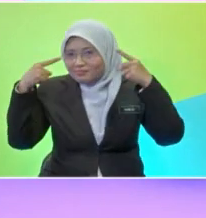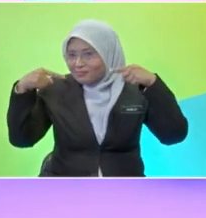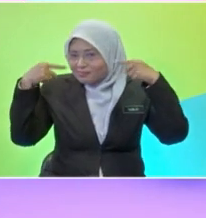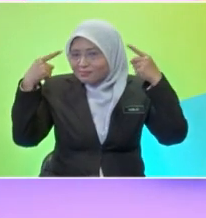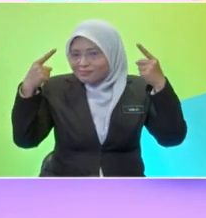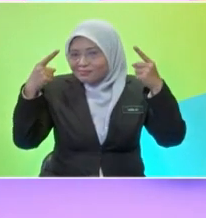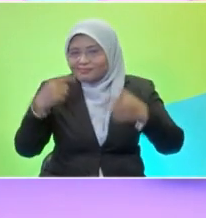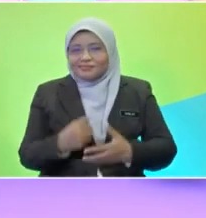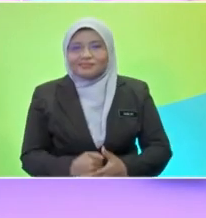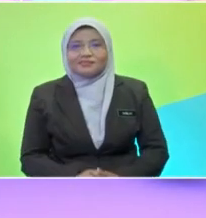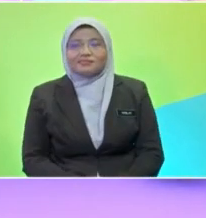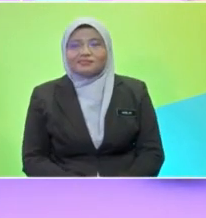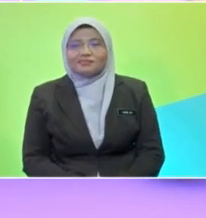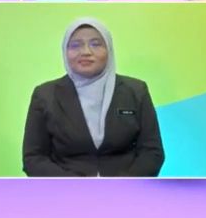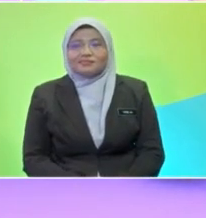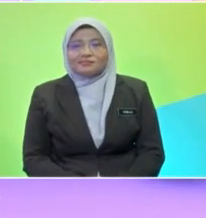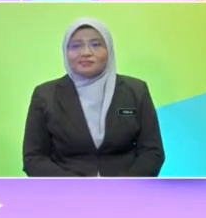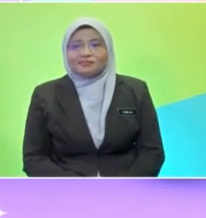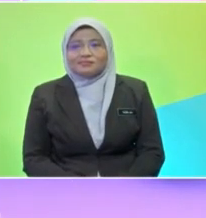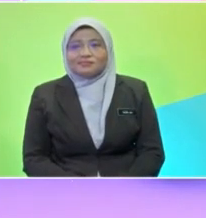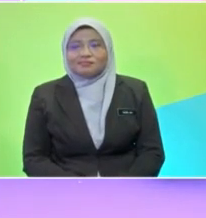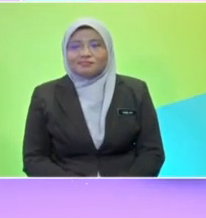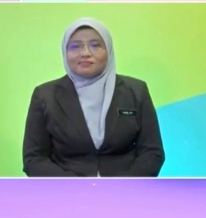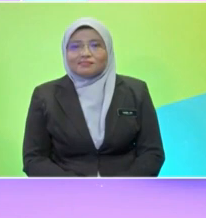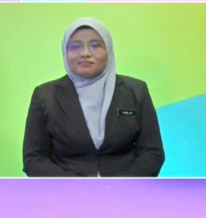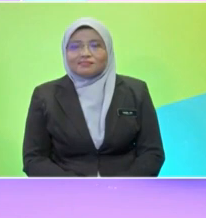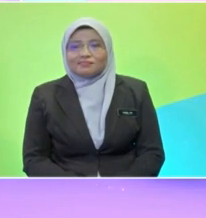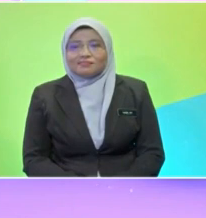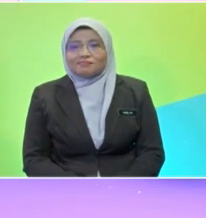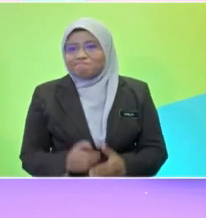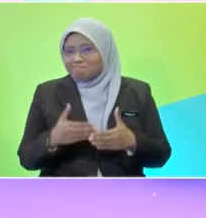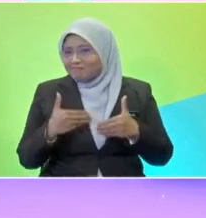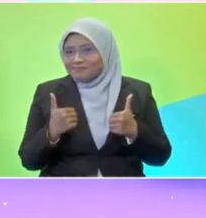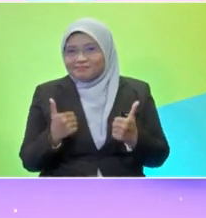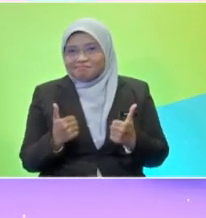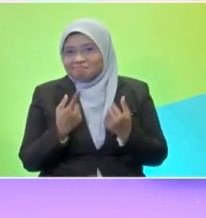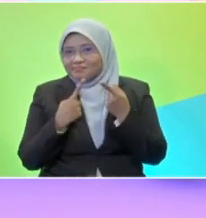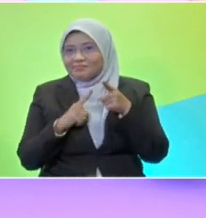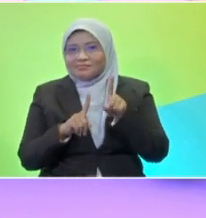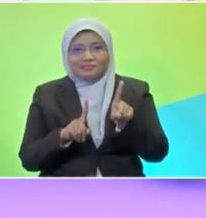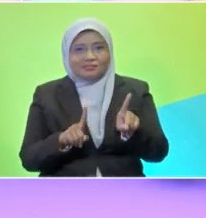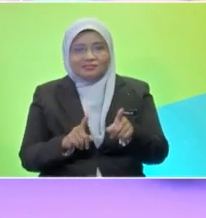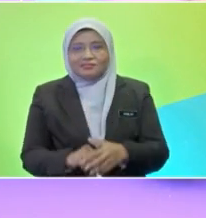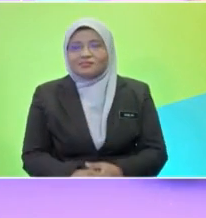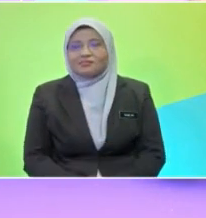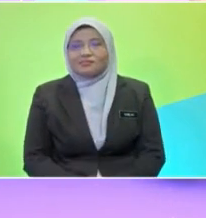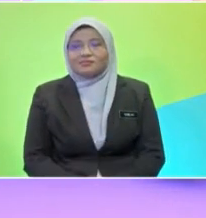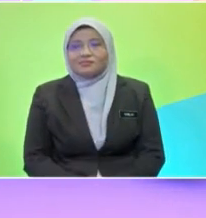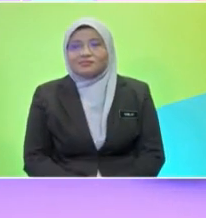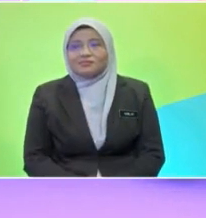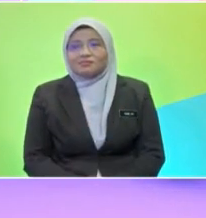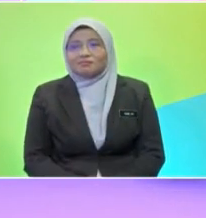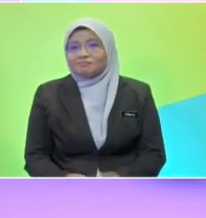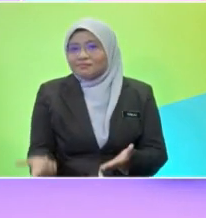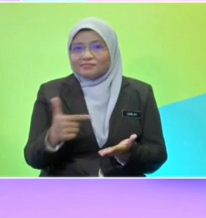popularity. Popularity, followers. Yes. Okay. Good job, Takif. All right. Moving on to the